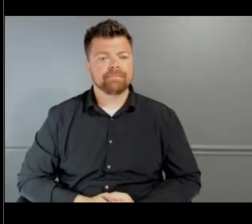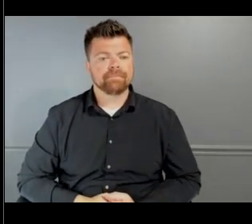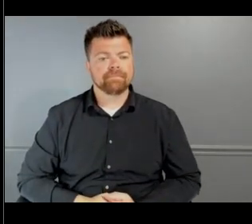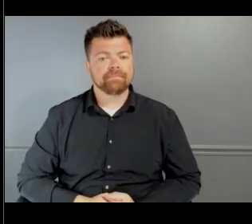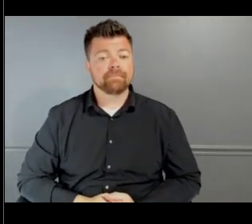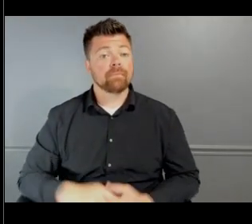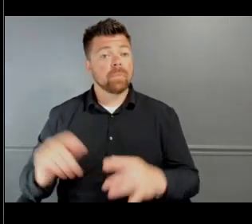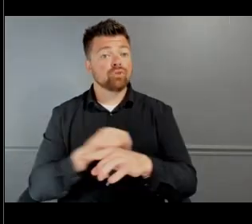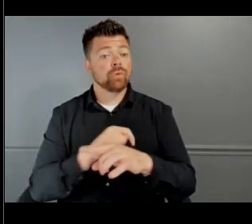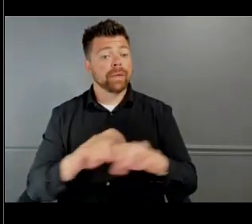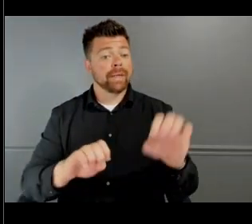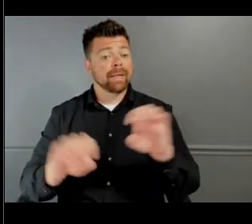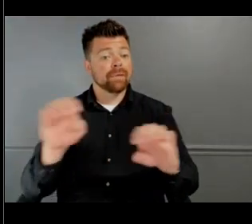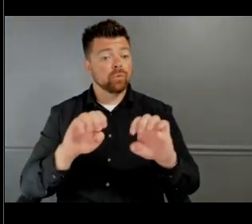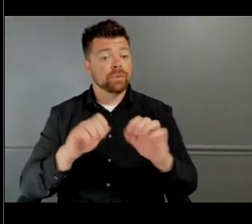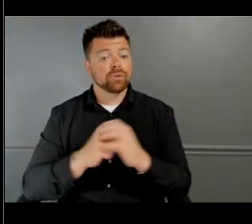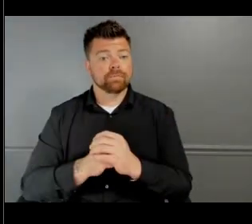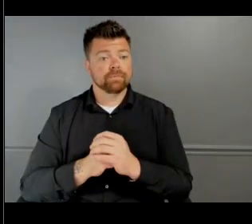Training evaluation.